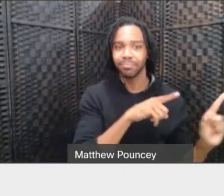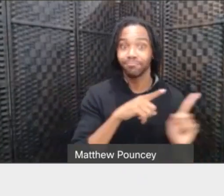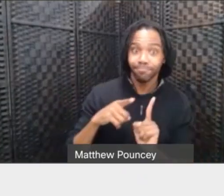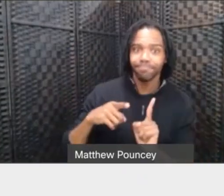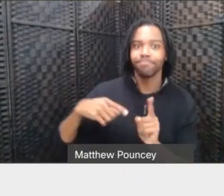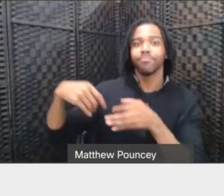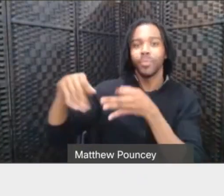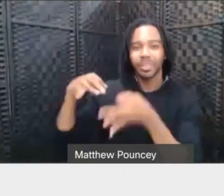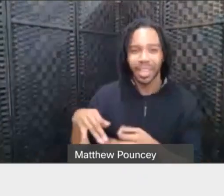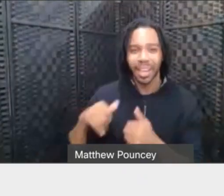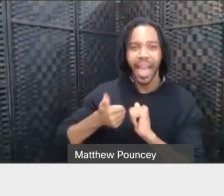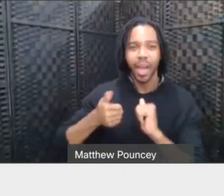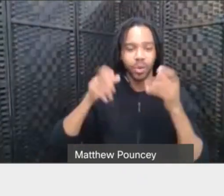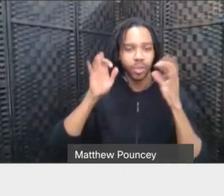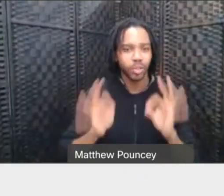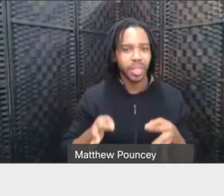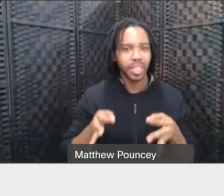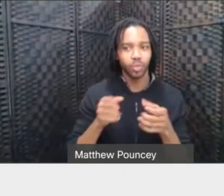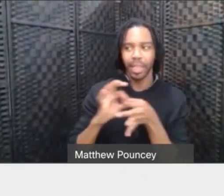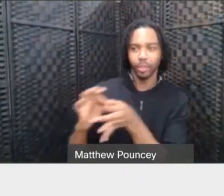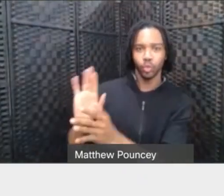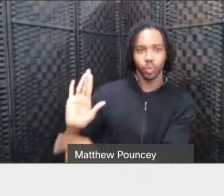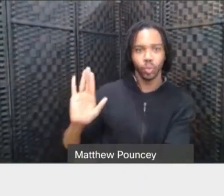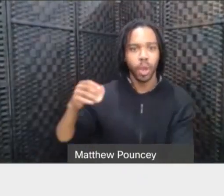made regarding the bonuses that were paid.